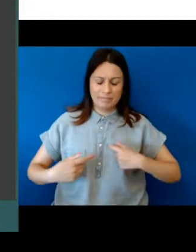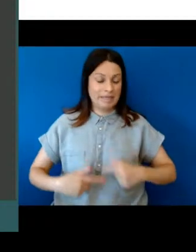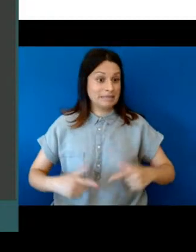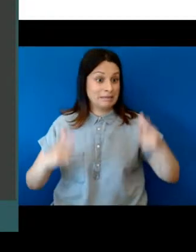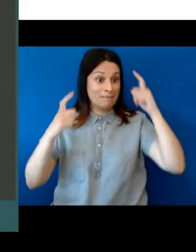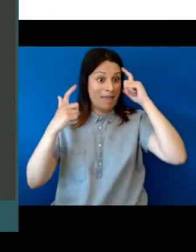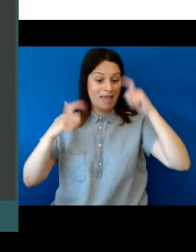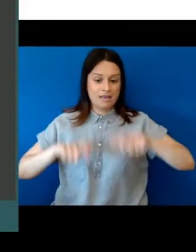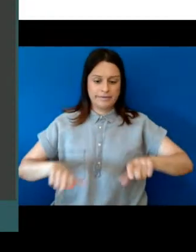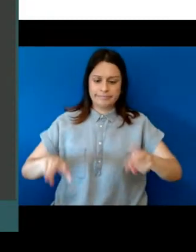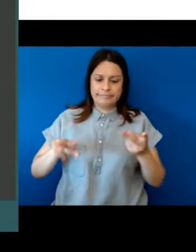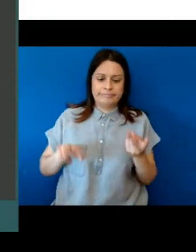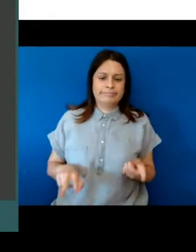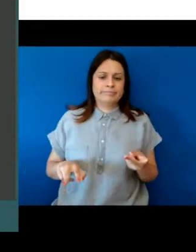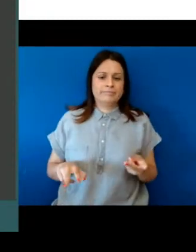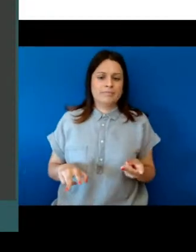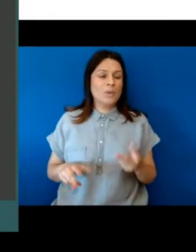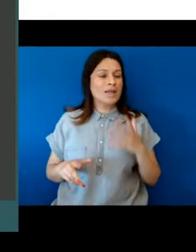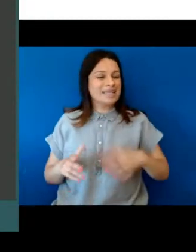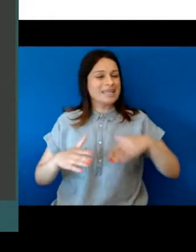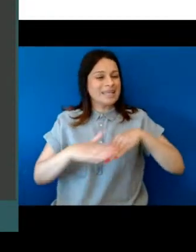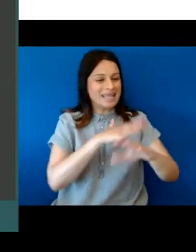be dried indoors.